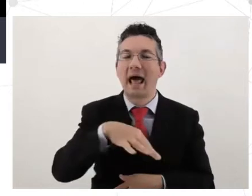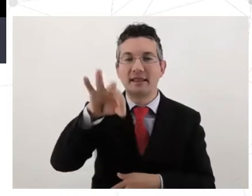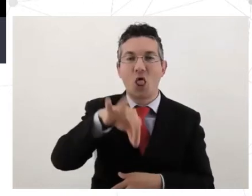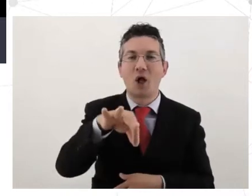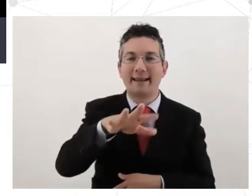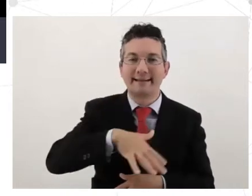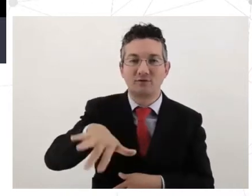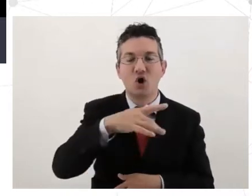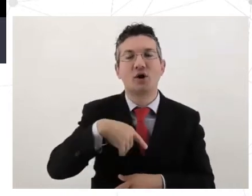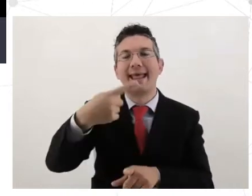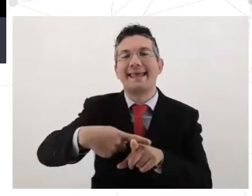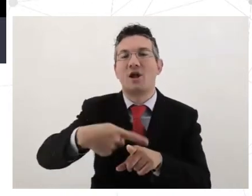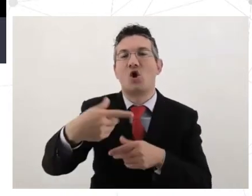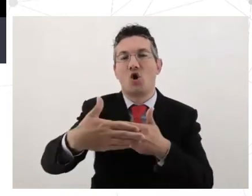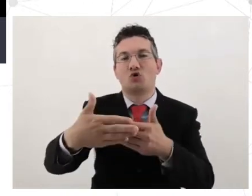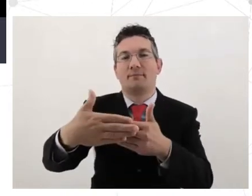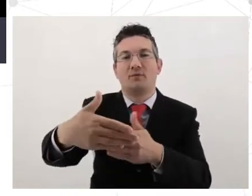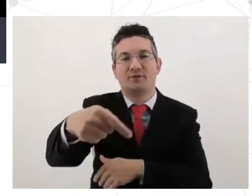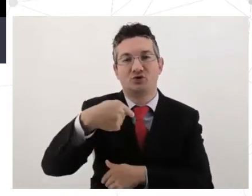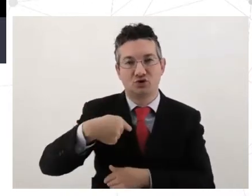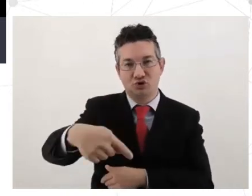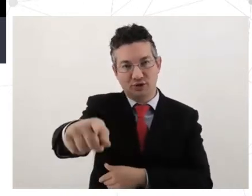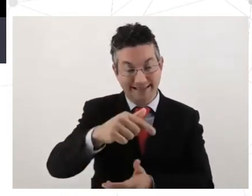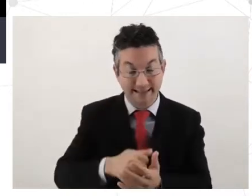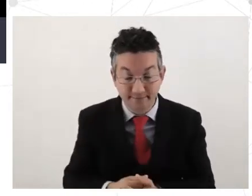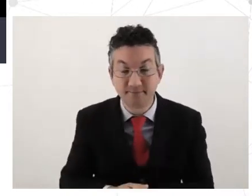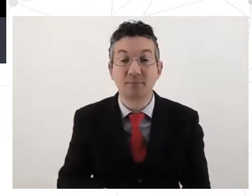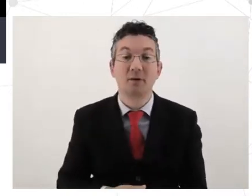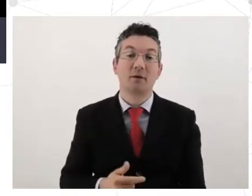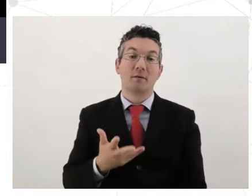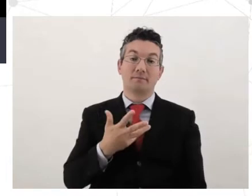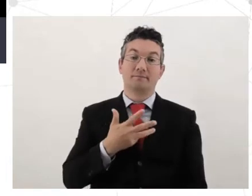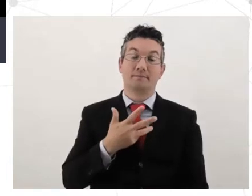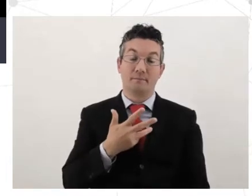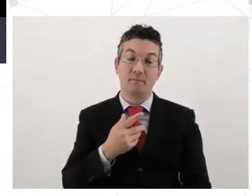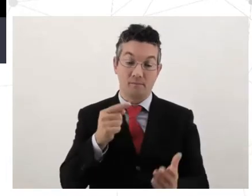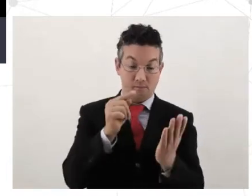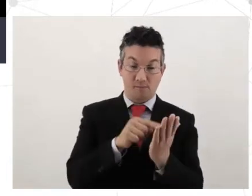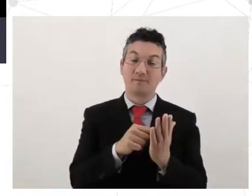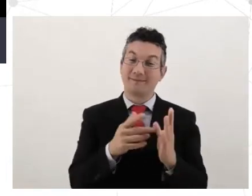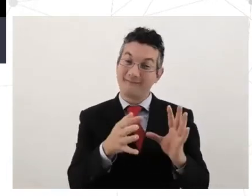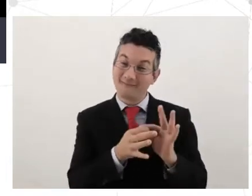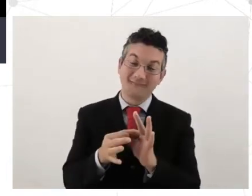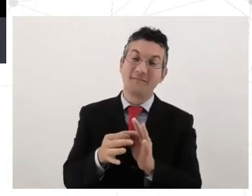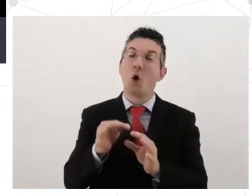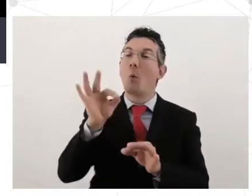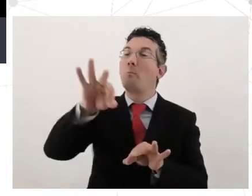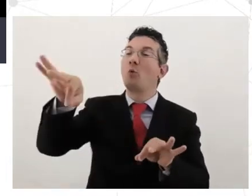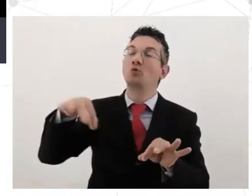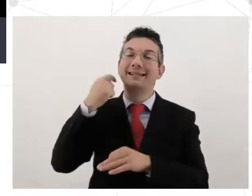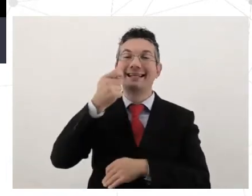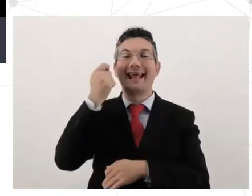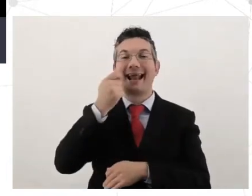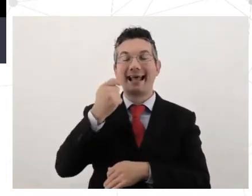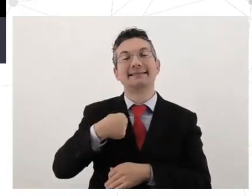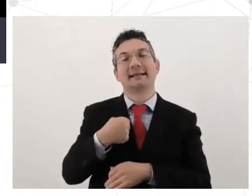basic familiarity with the Soundscape experience, you can explore that bottom row, and I like to start with the My Location button, which